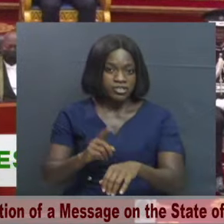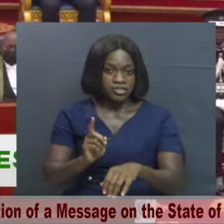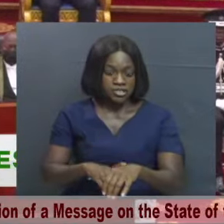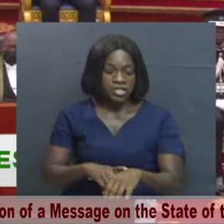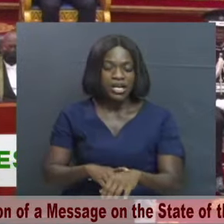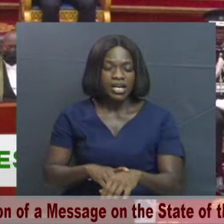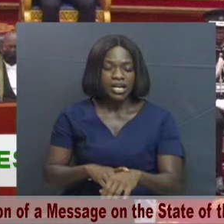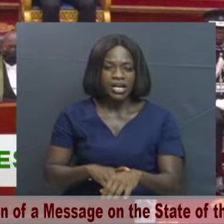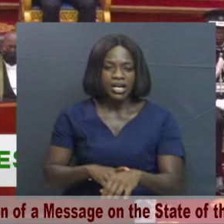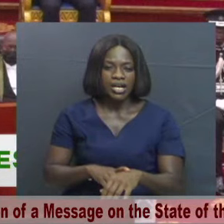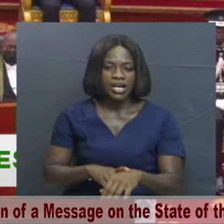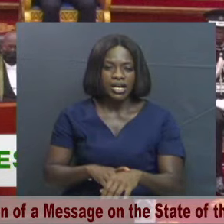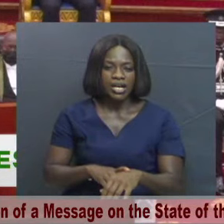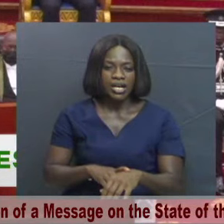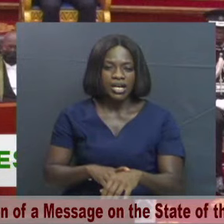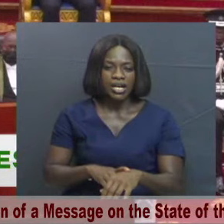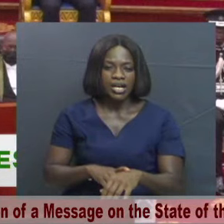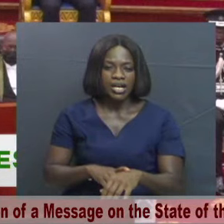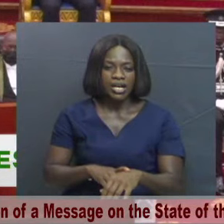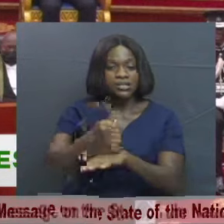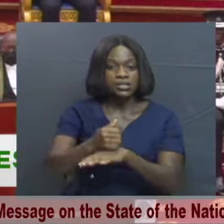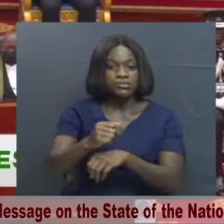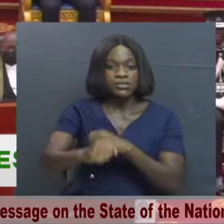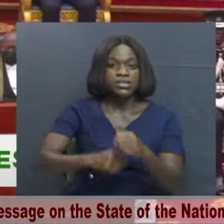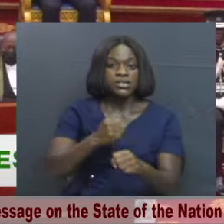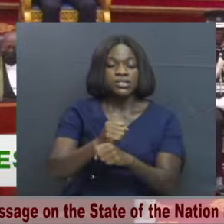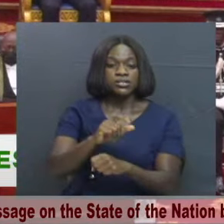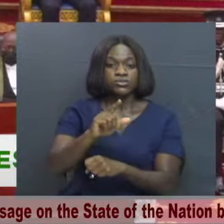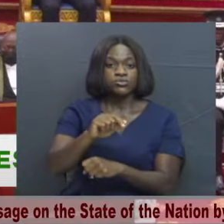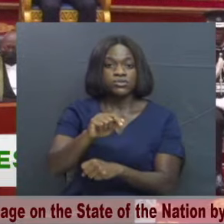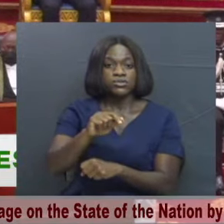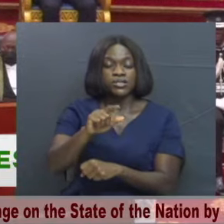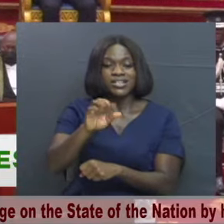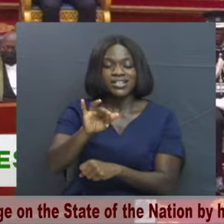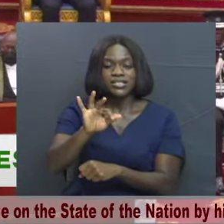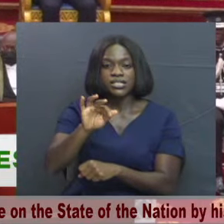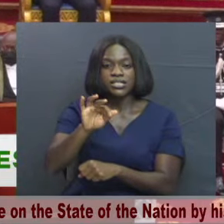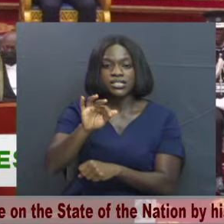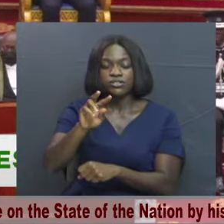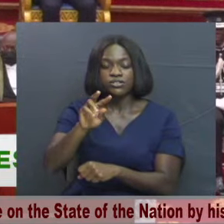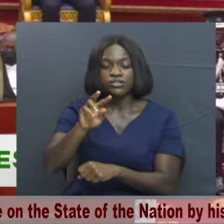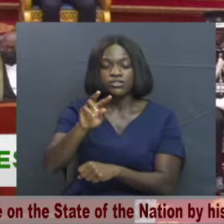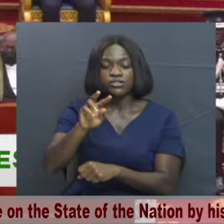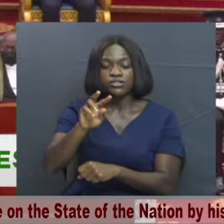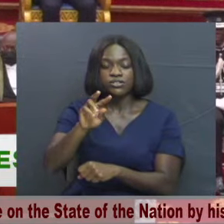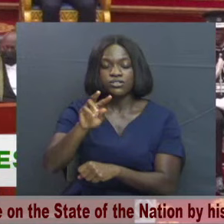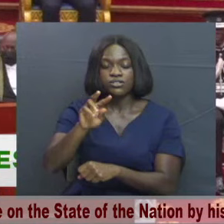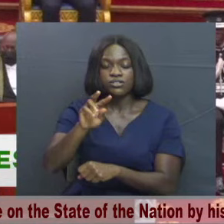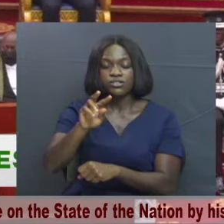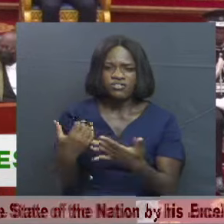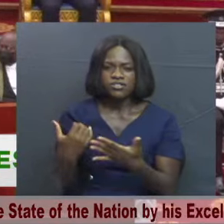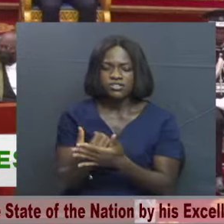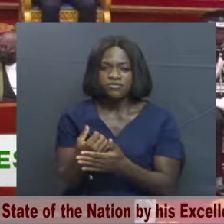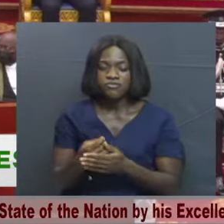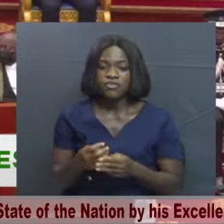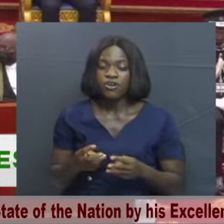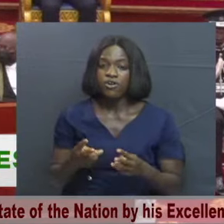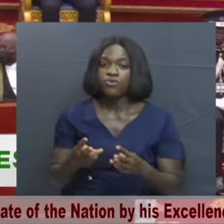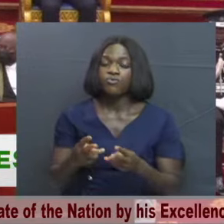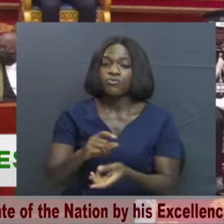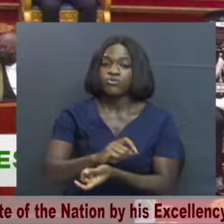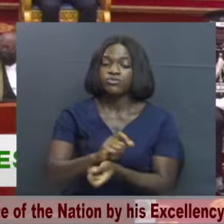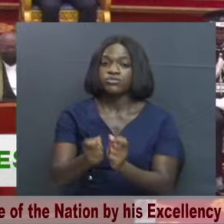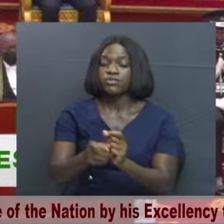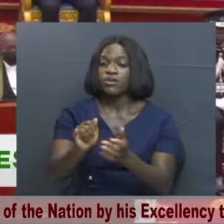Park was constructed in 1992 government has undertaken the full modernization Rehabilitation of